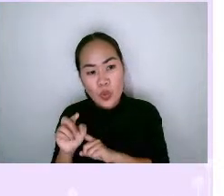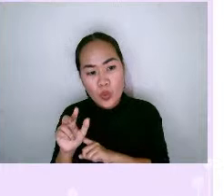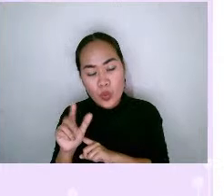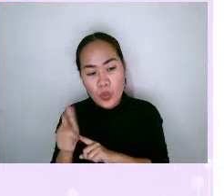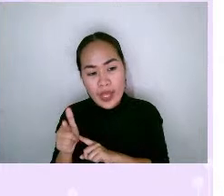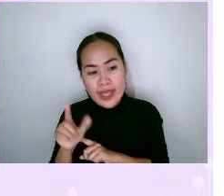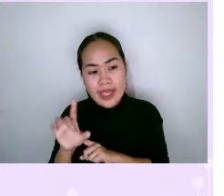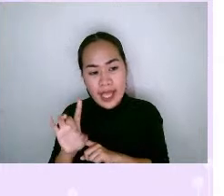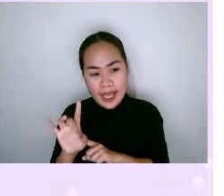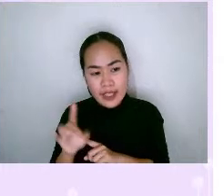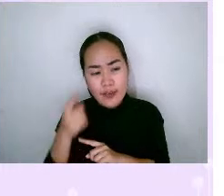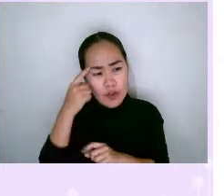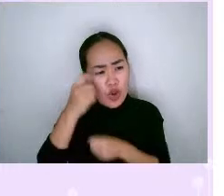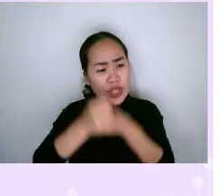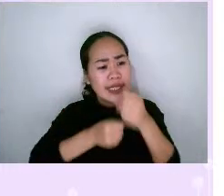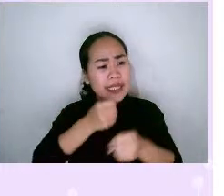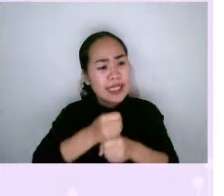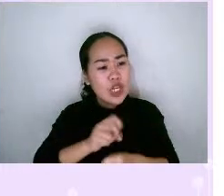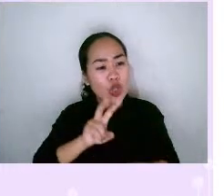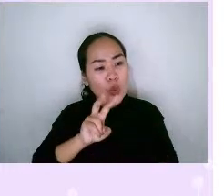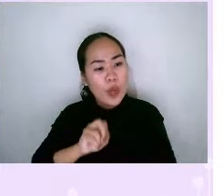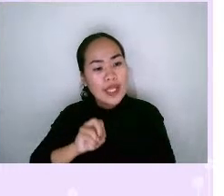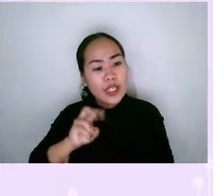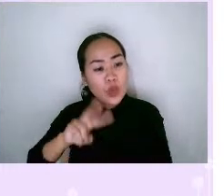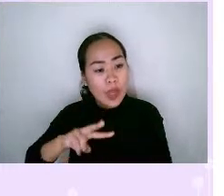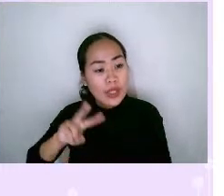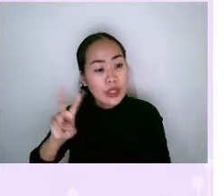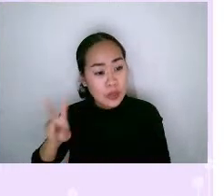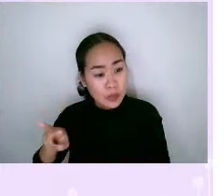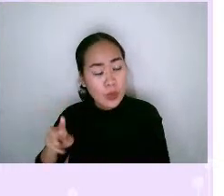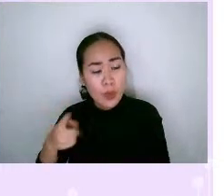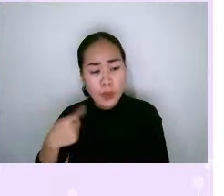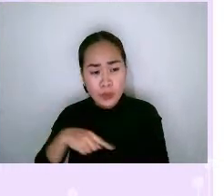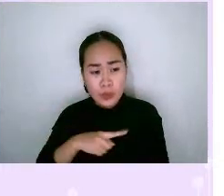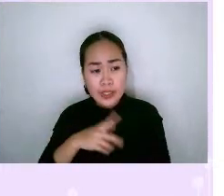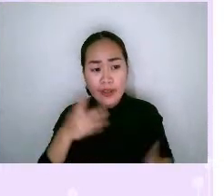28. For the year 2022, we noted